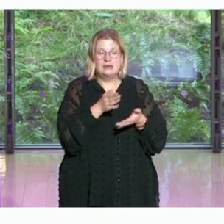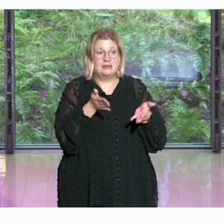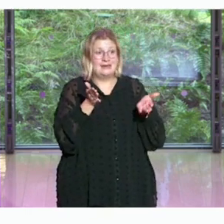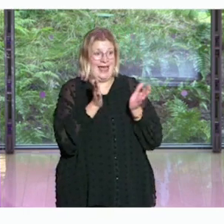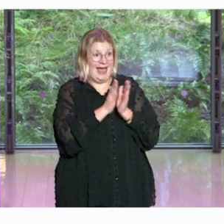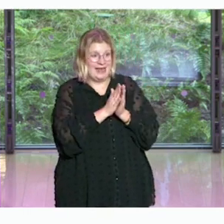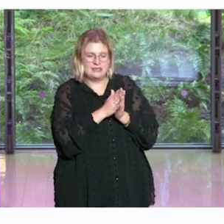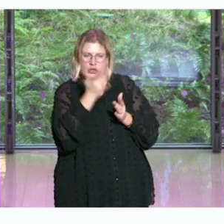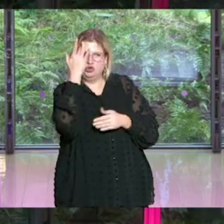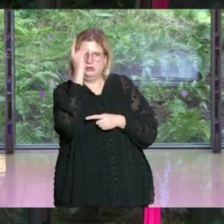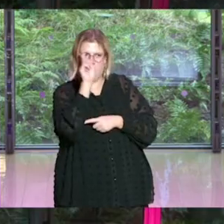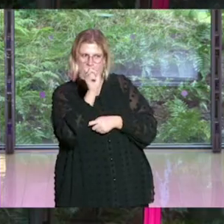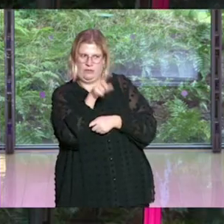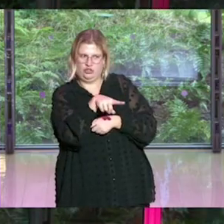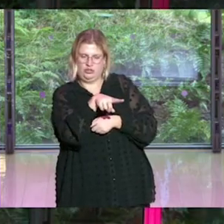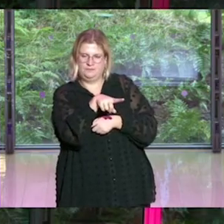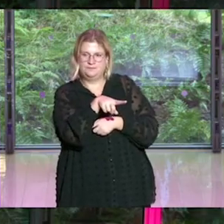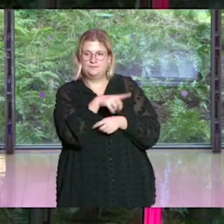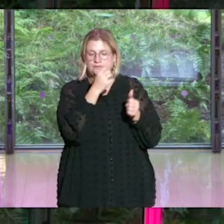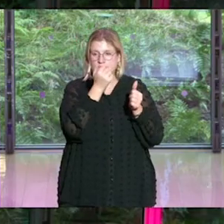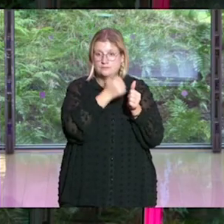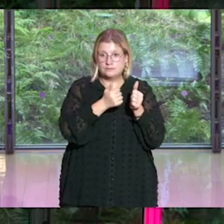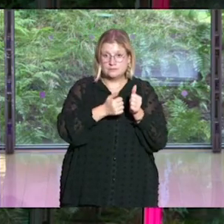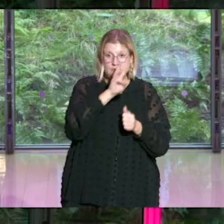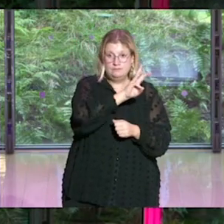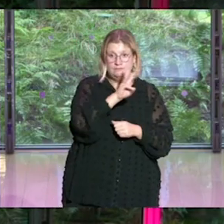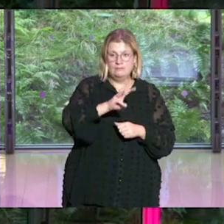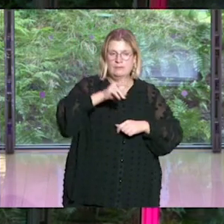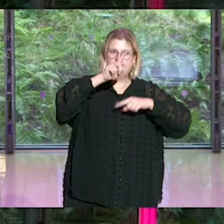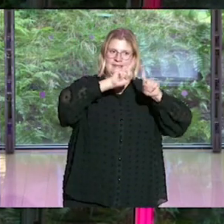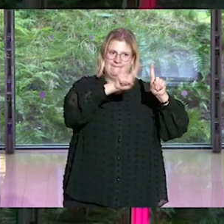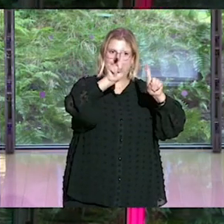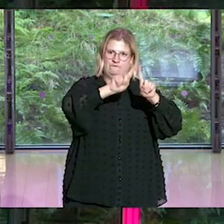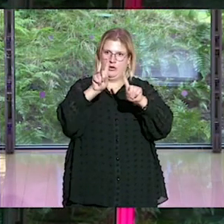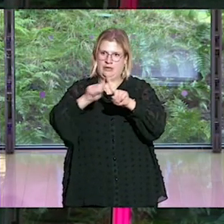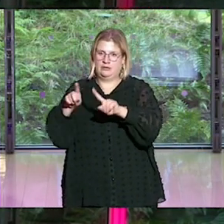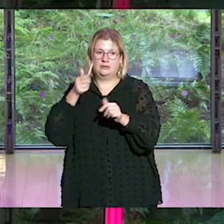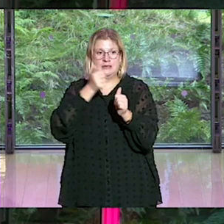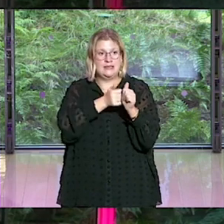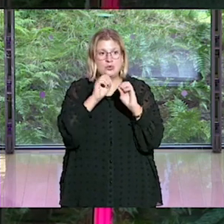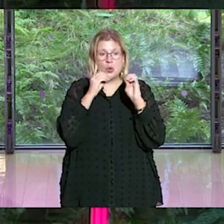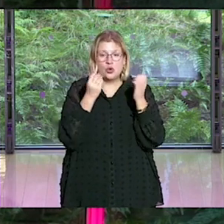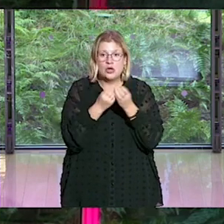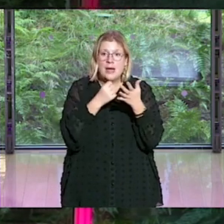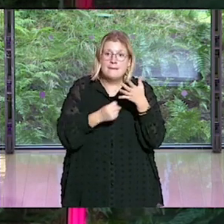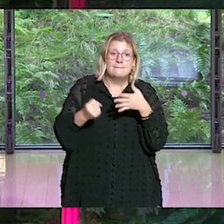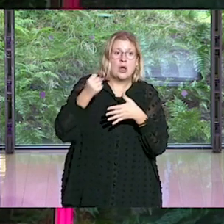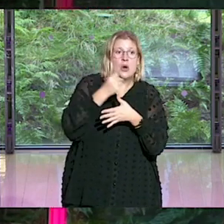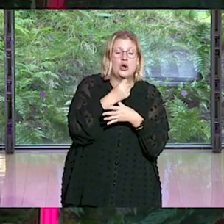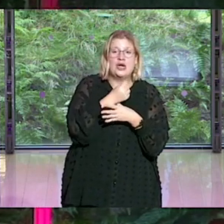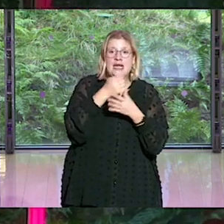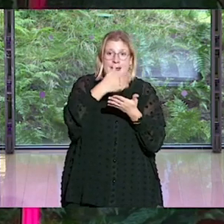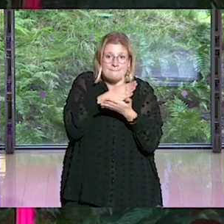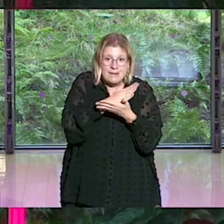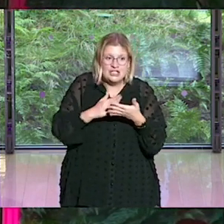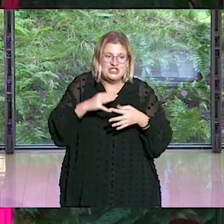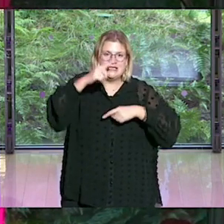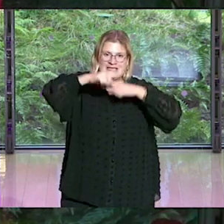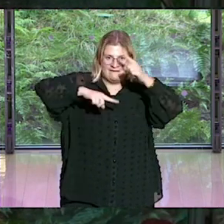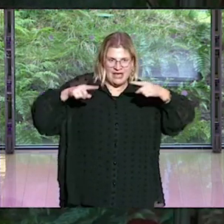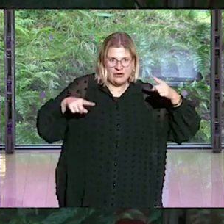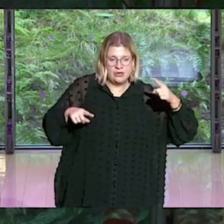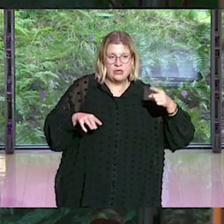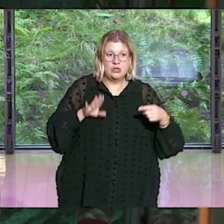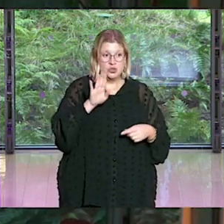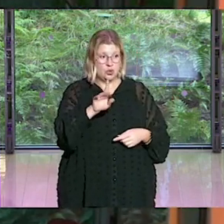questions. Every website is different. Every organization's priorities and budgets and capabilities are different, and so the